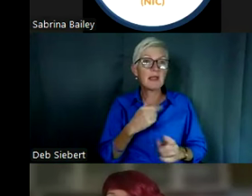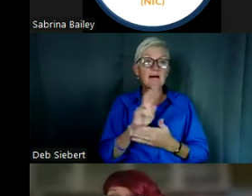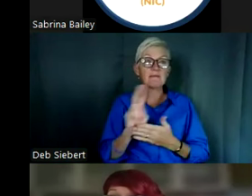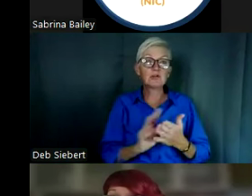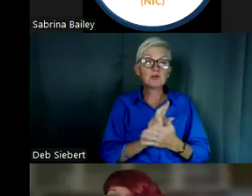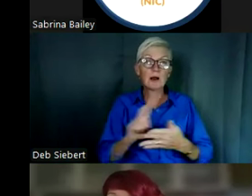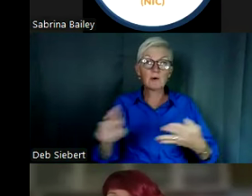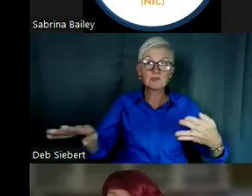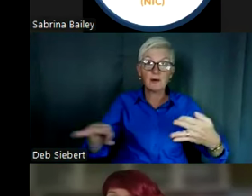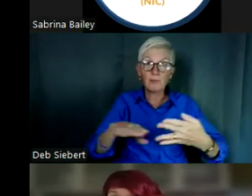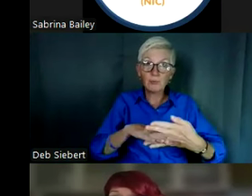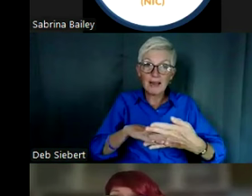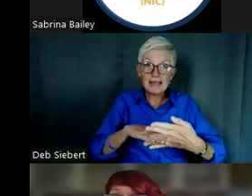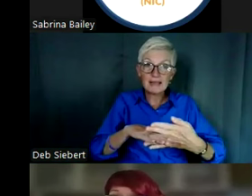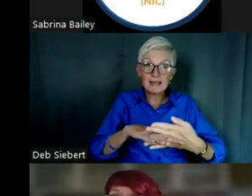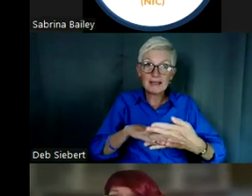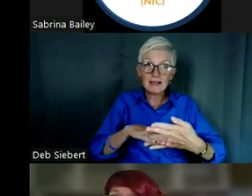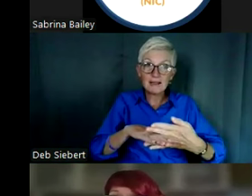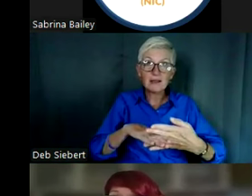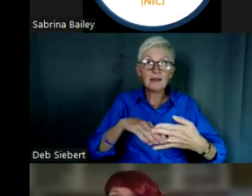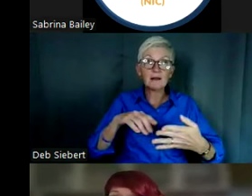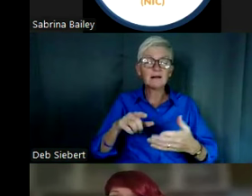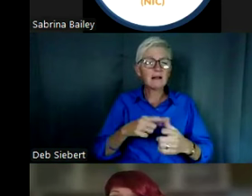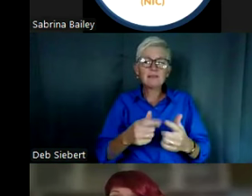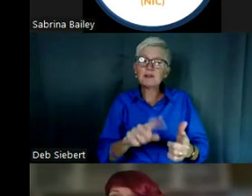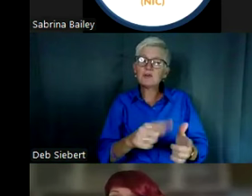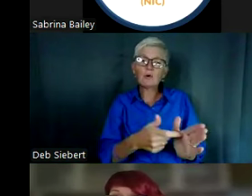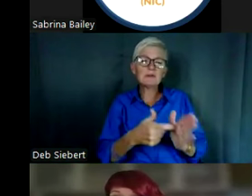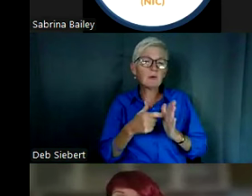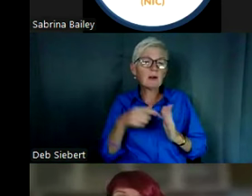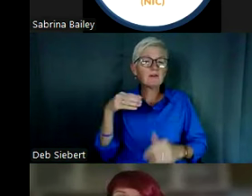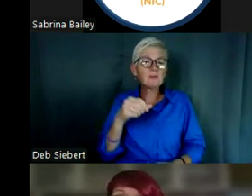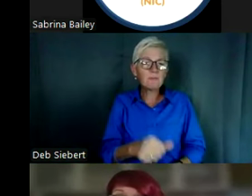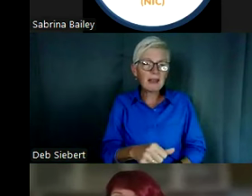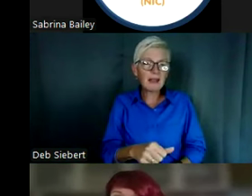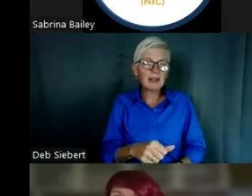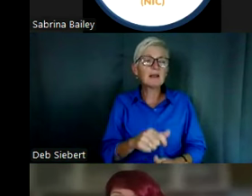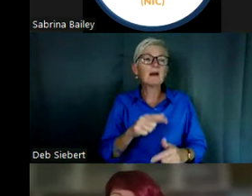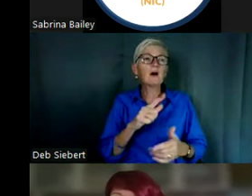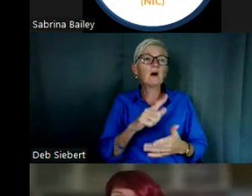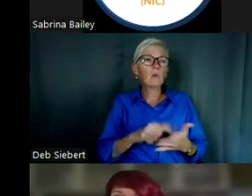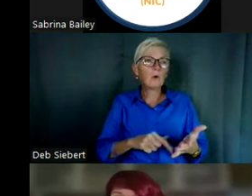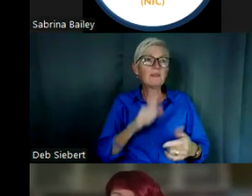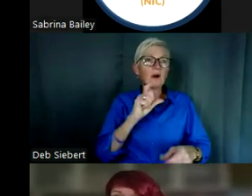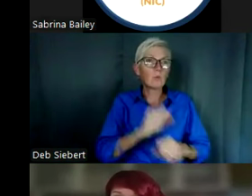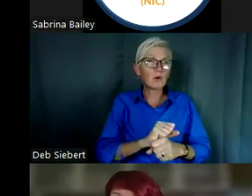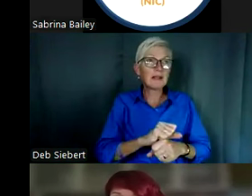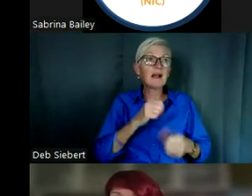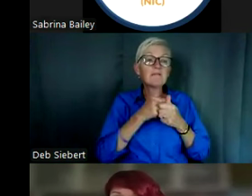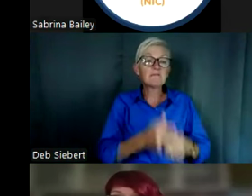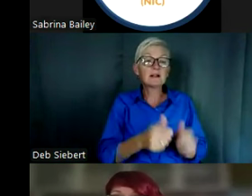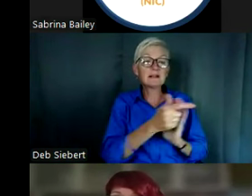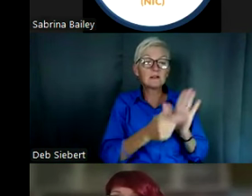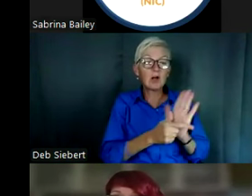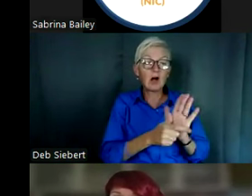of breaks built into that, you would only be required to pay them for what you are required under law and OSHA, et cetera, as it relates to break